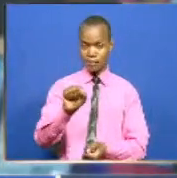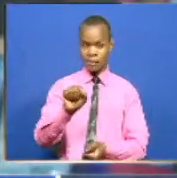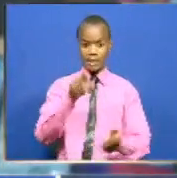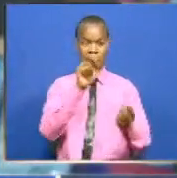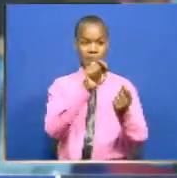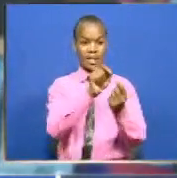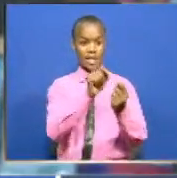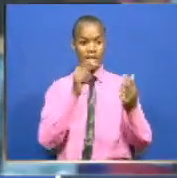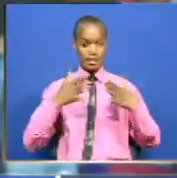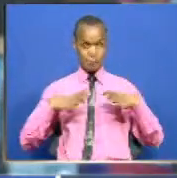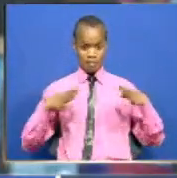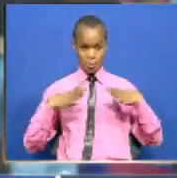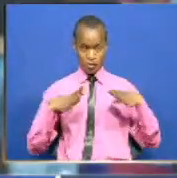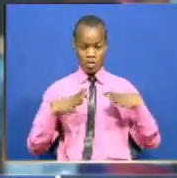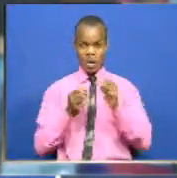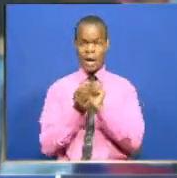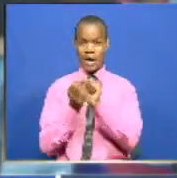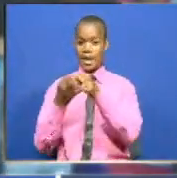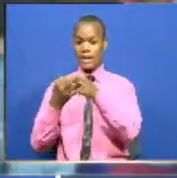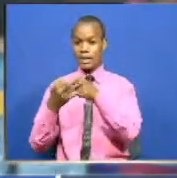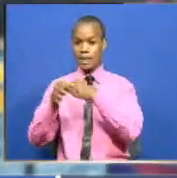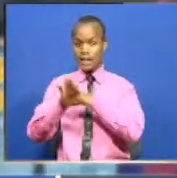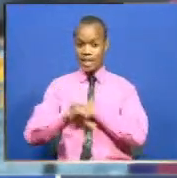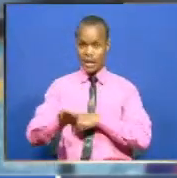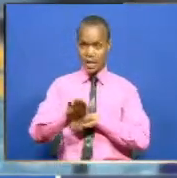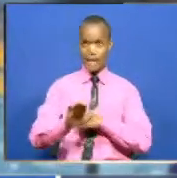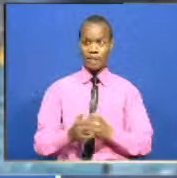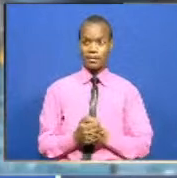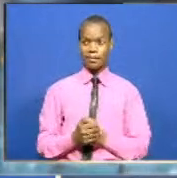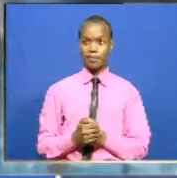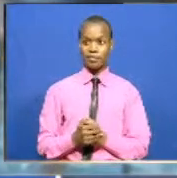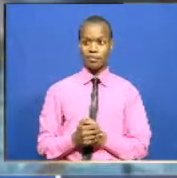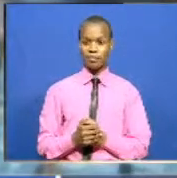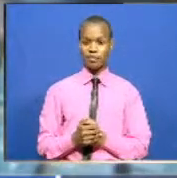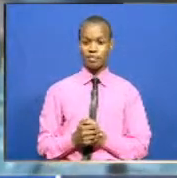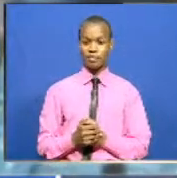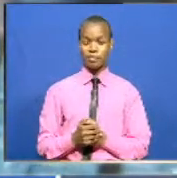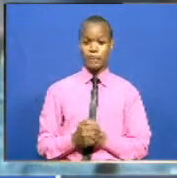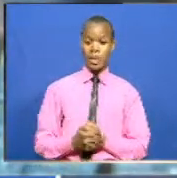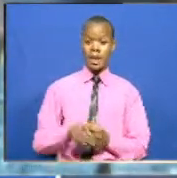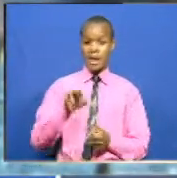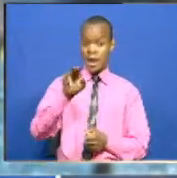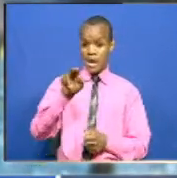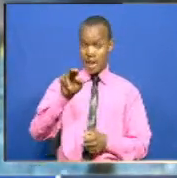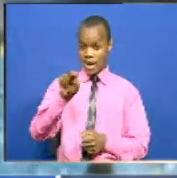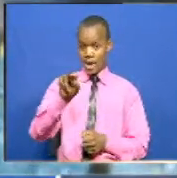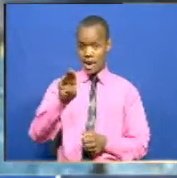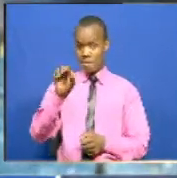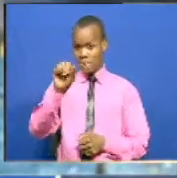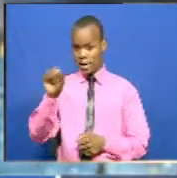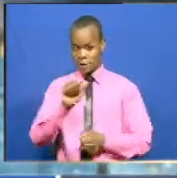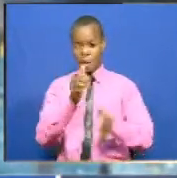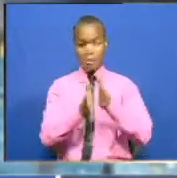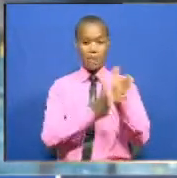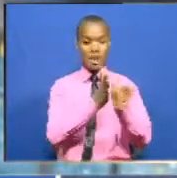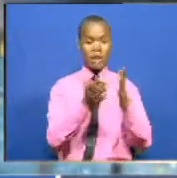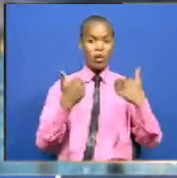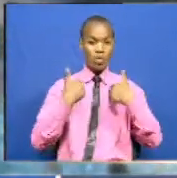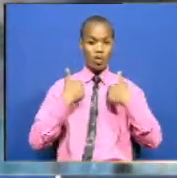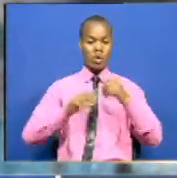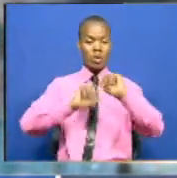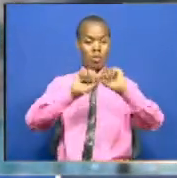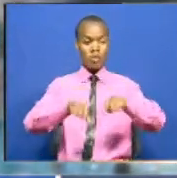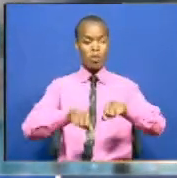in 18 centres. Kabasa, what NMS had planned is to have 200 numbers be conducted per center,